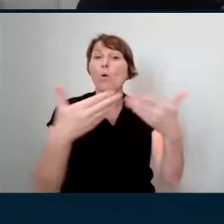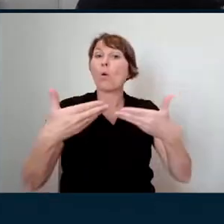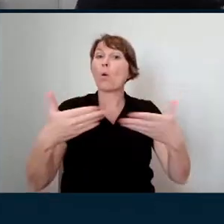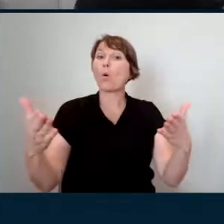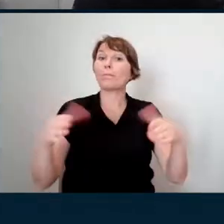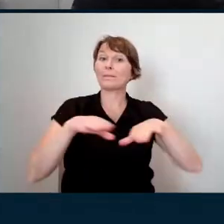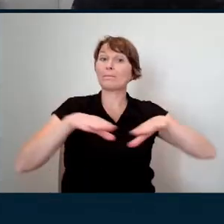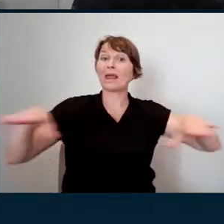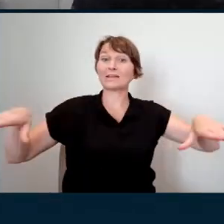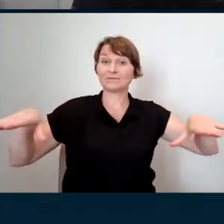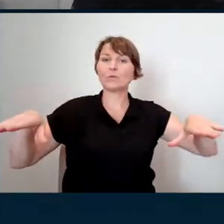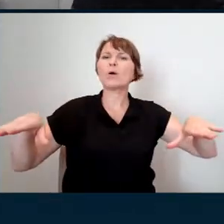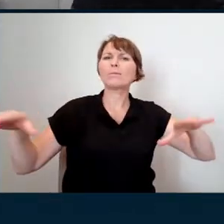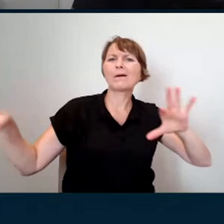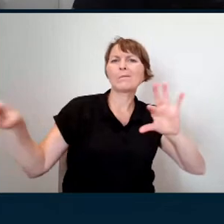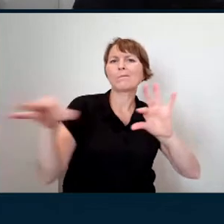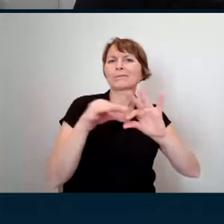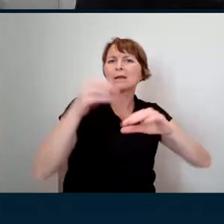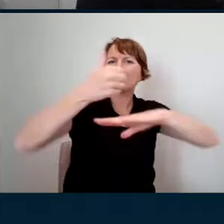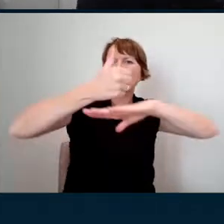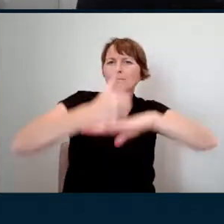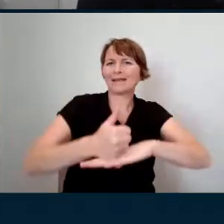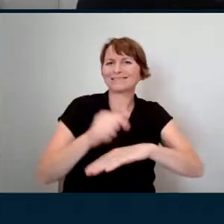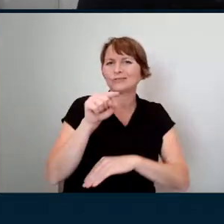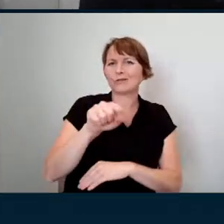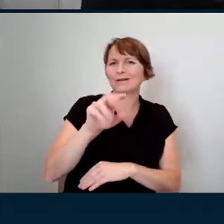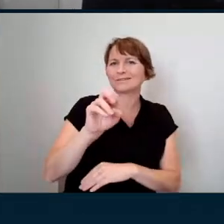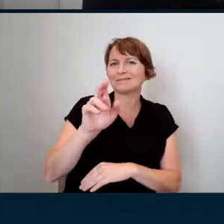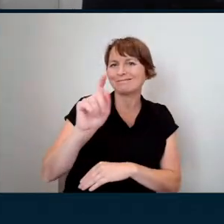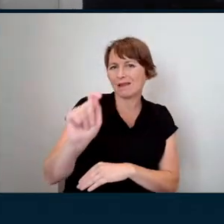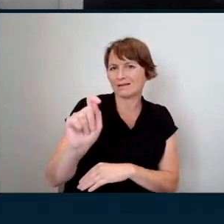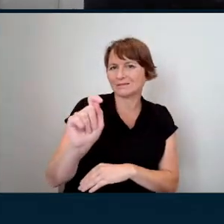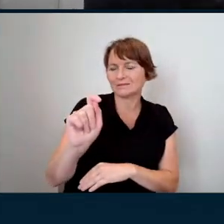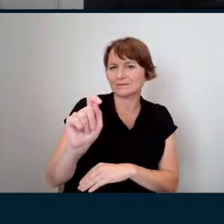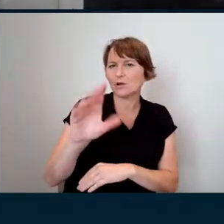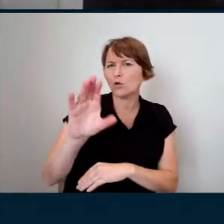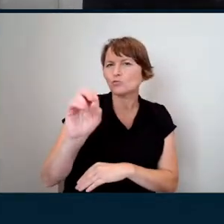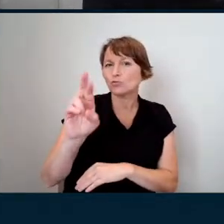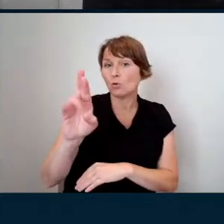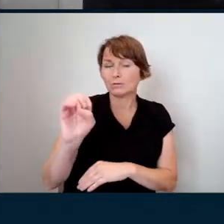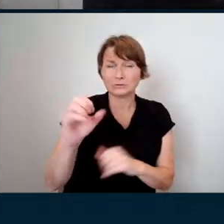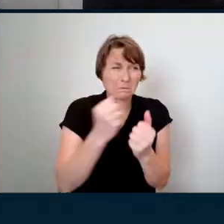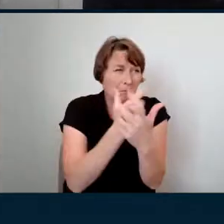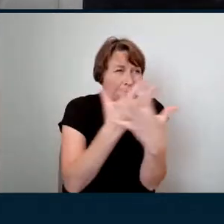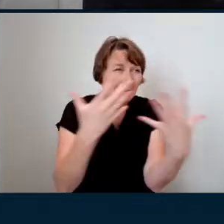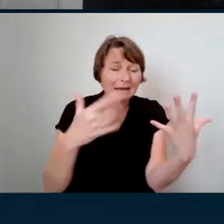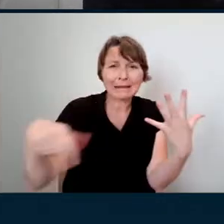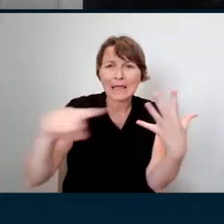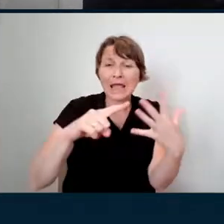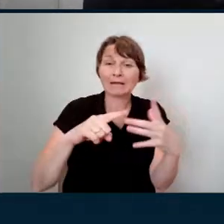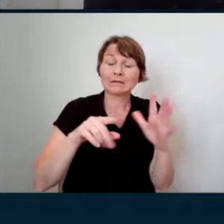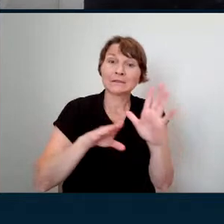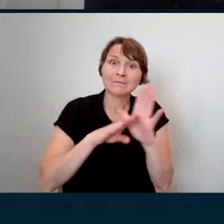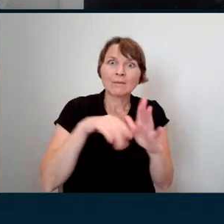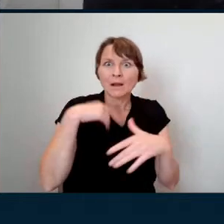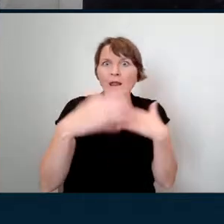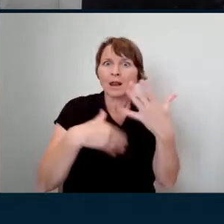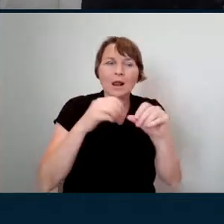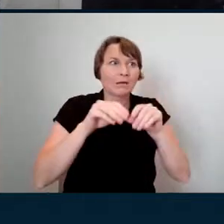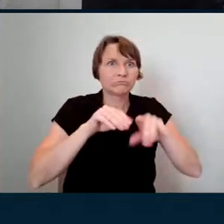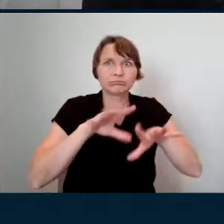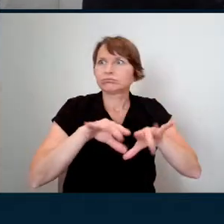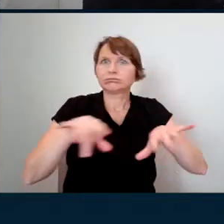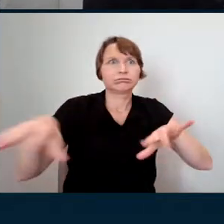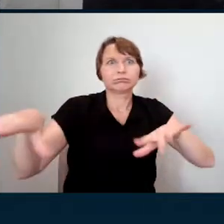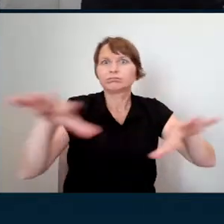.NET Core. Because it's open source, there's a lot of development going on. It's going really fast, and it's actually used